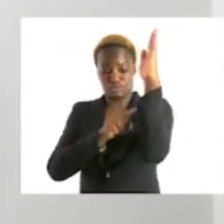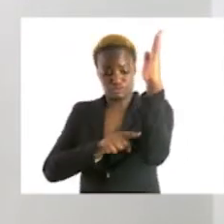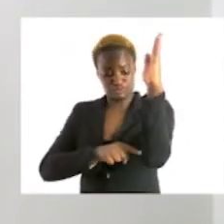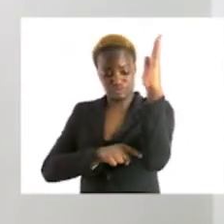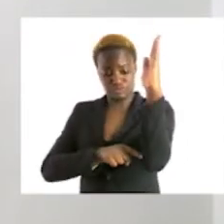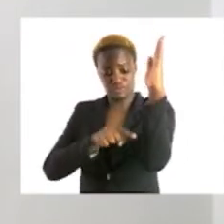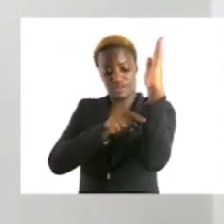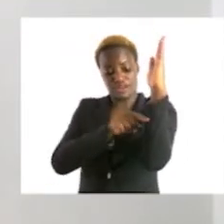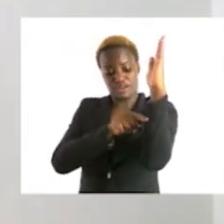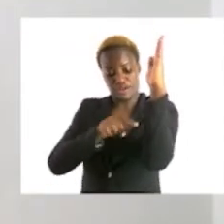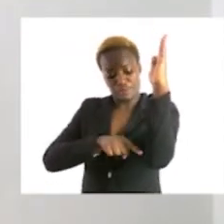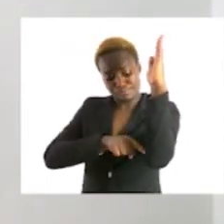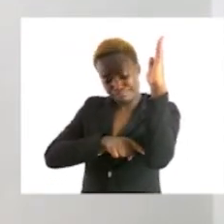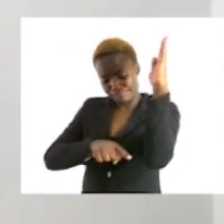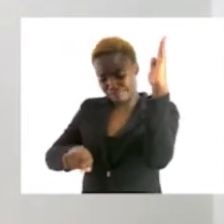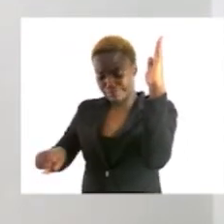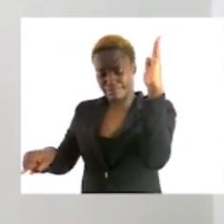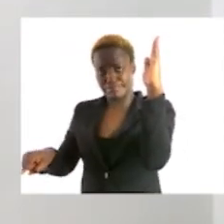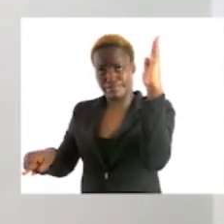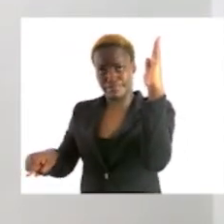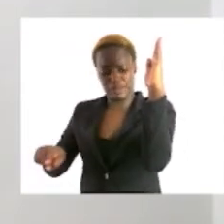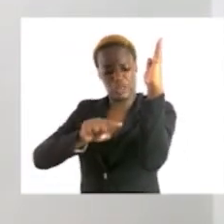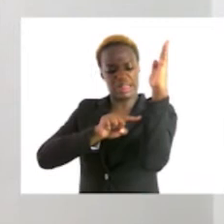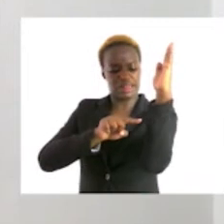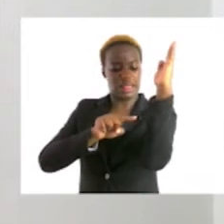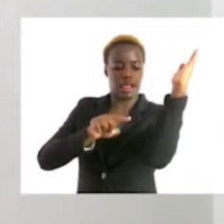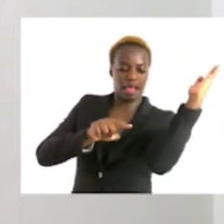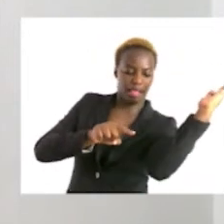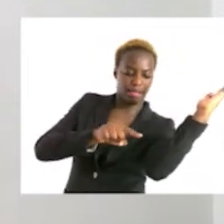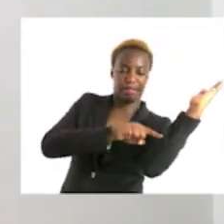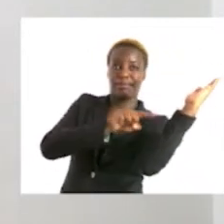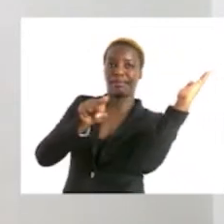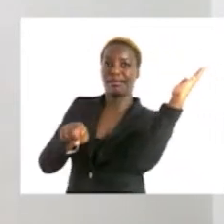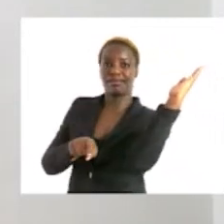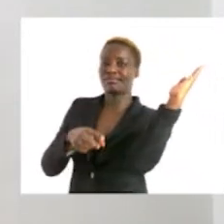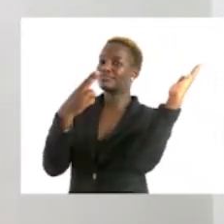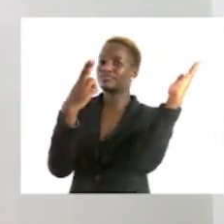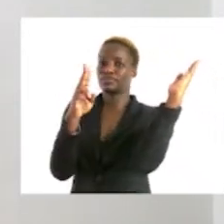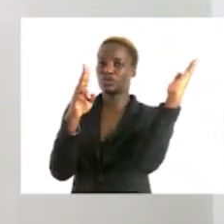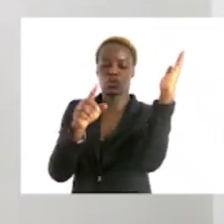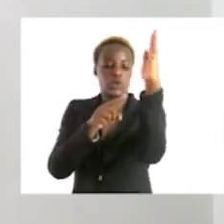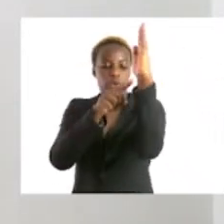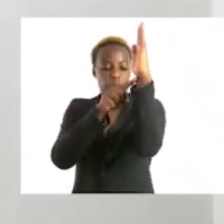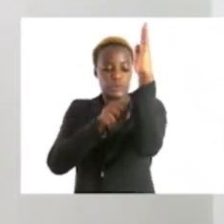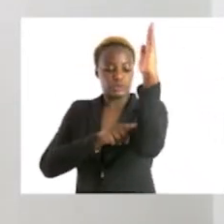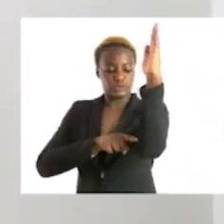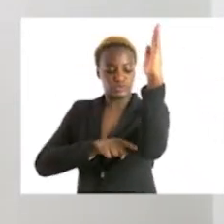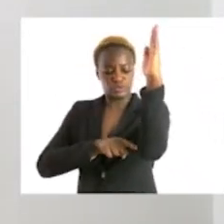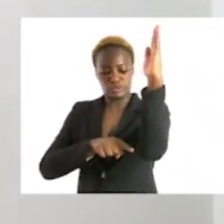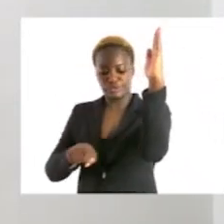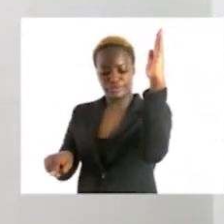actually form a half circle. It should form a square. That is called the